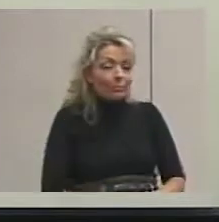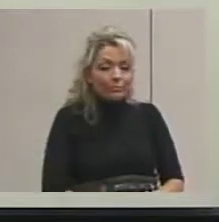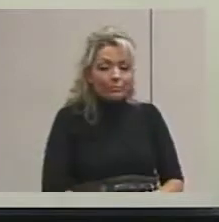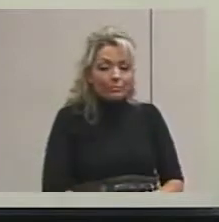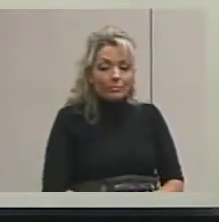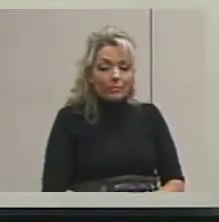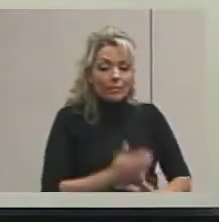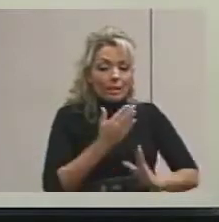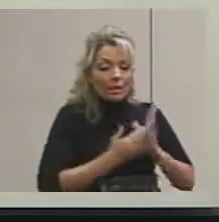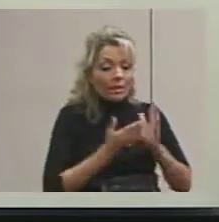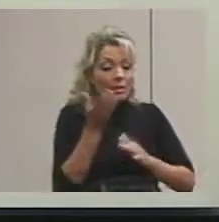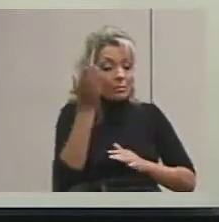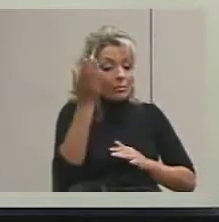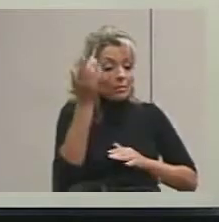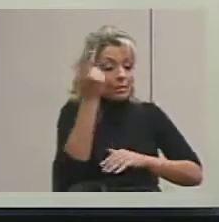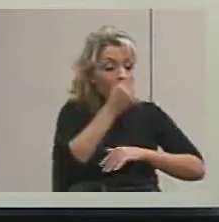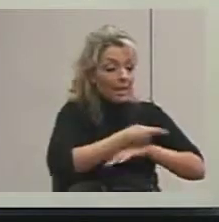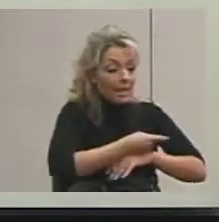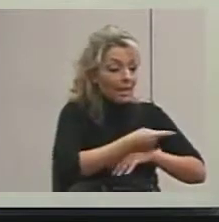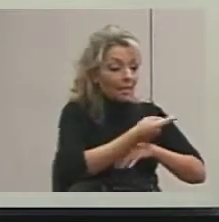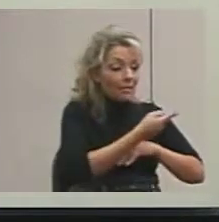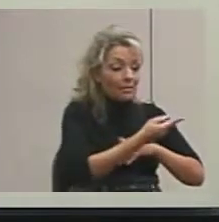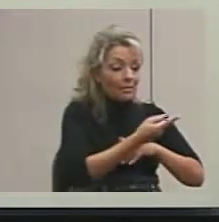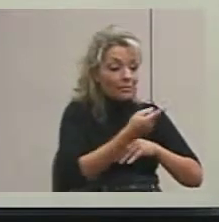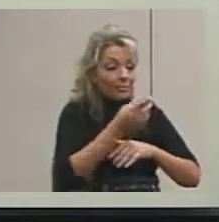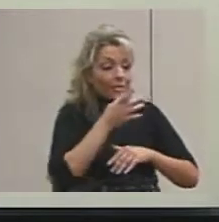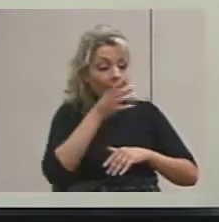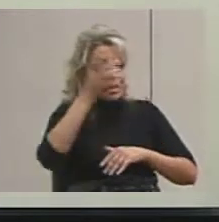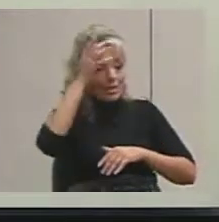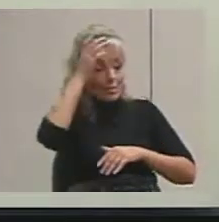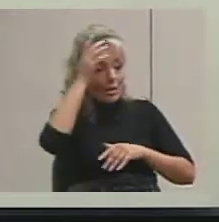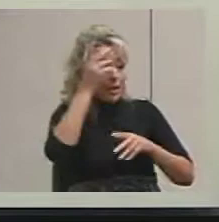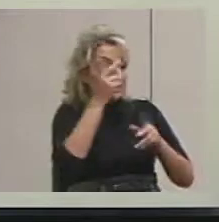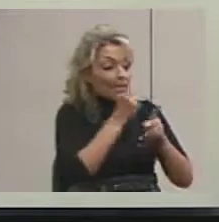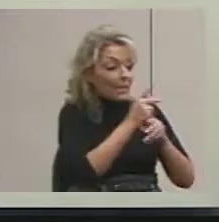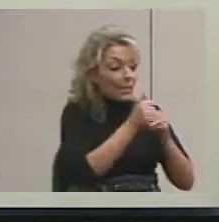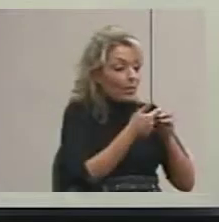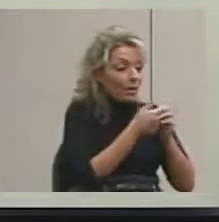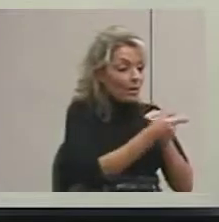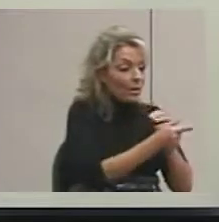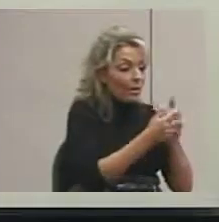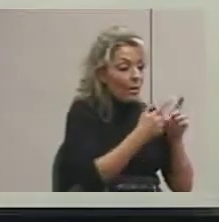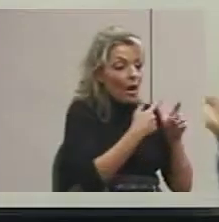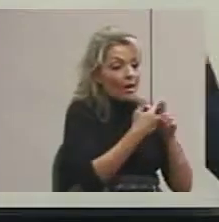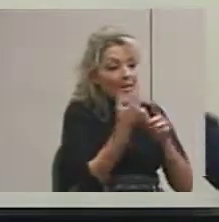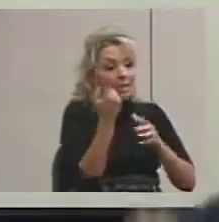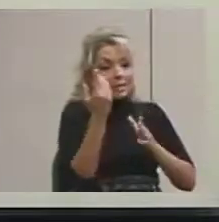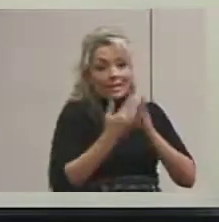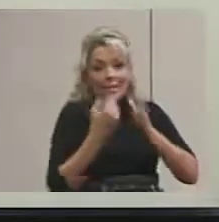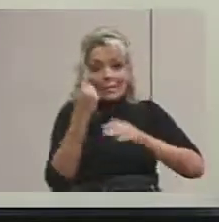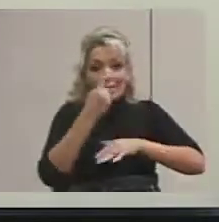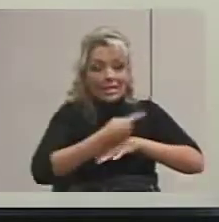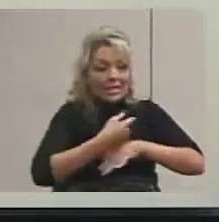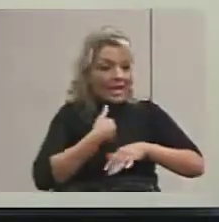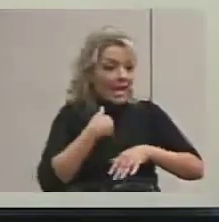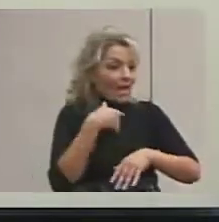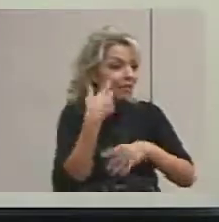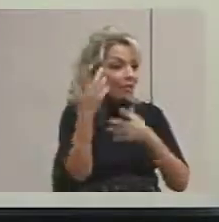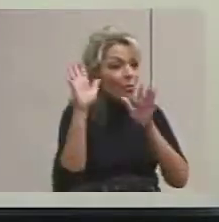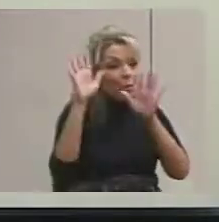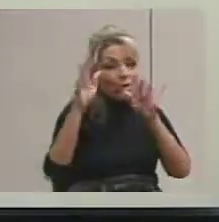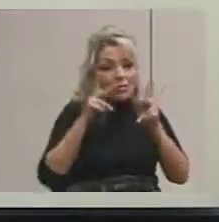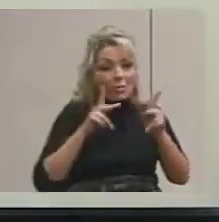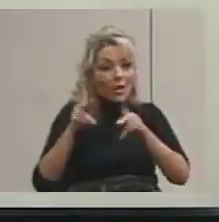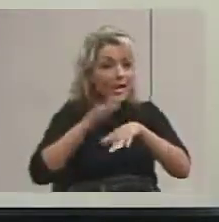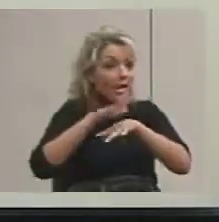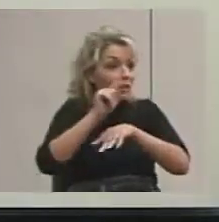Some days they don't care about him, and some days they're having the grand reunion family barbecue on a Tuesday night, and he couldn't get to bed till 4. So I don't know. We've